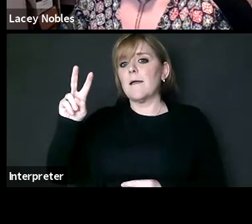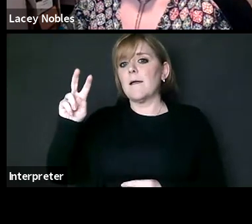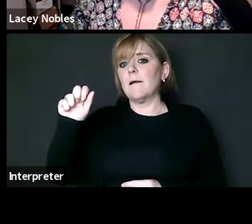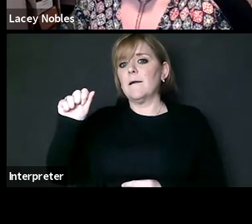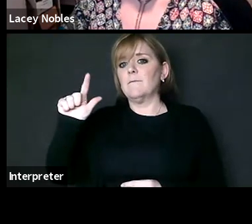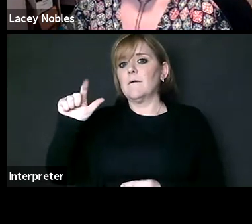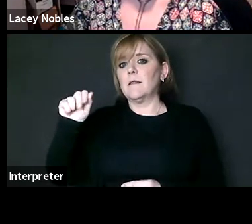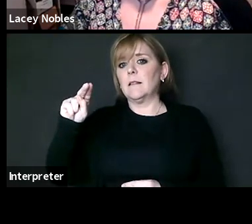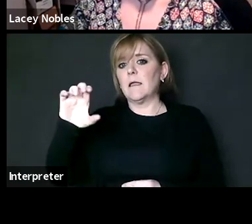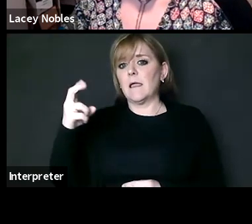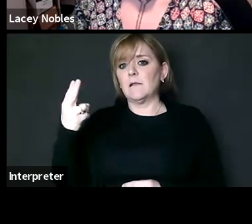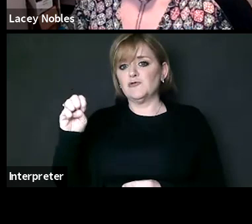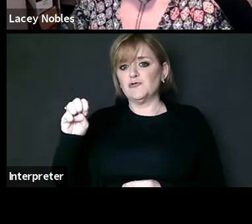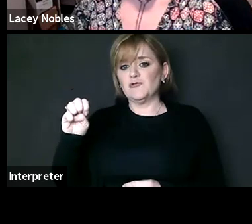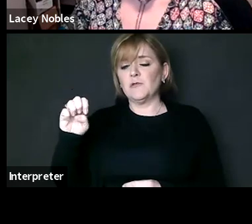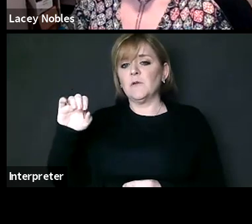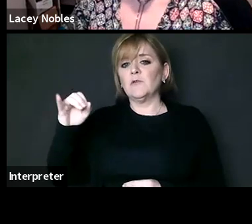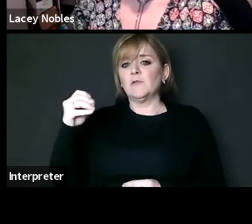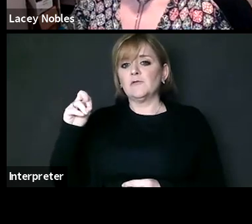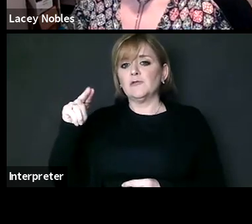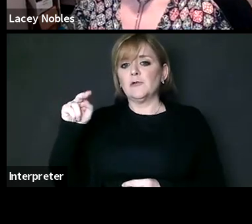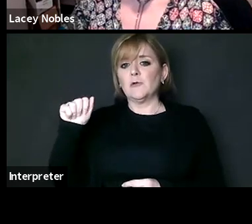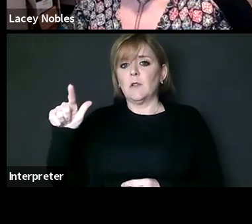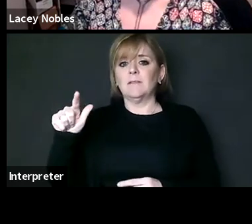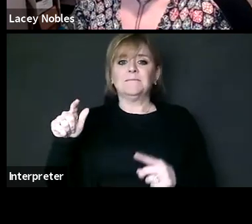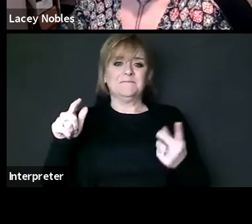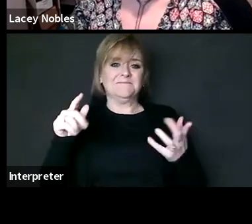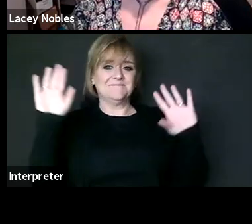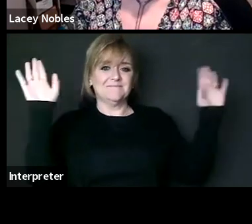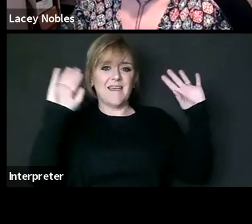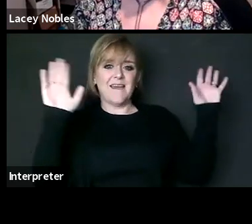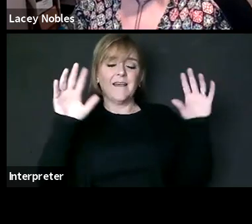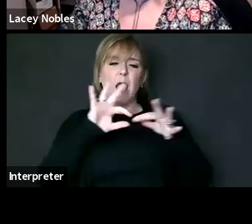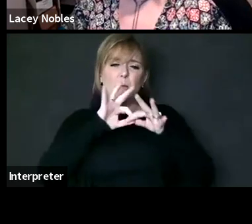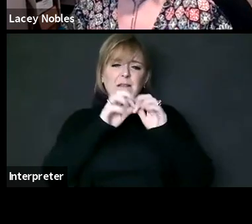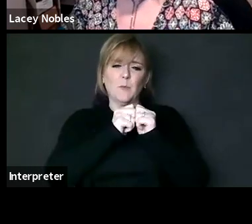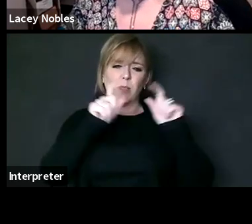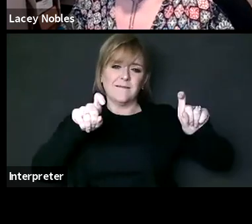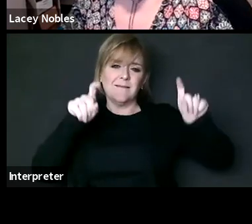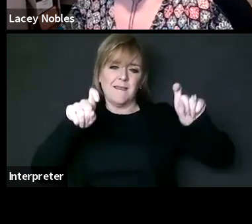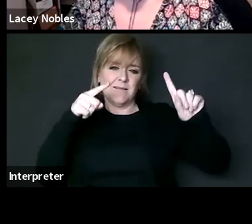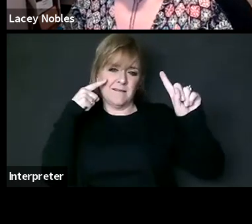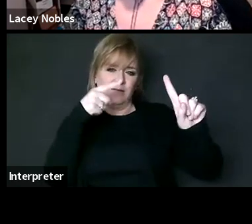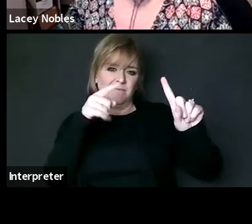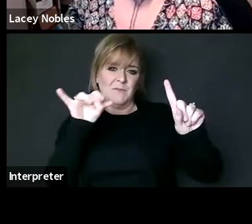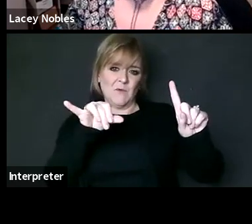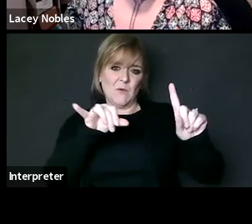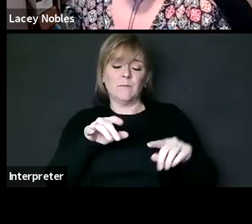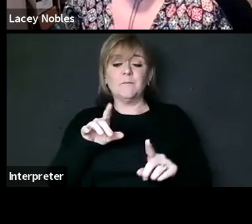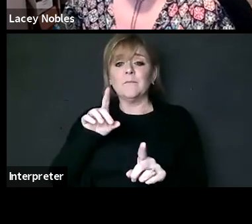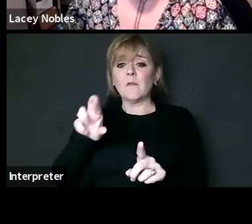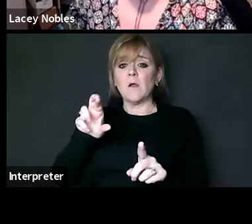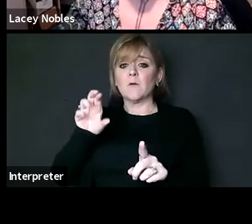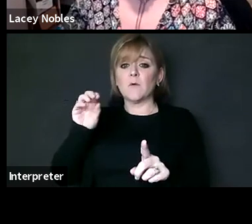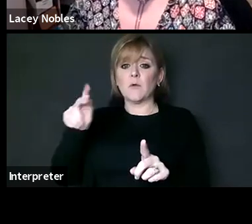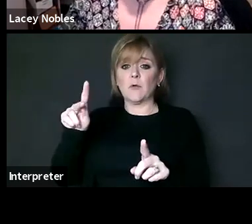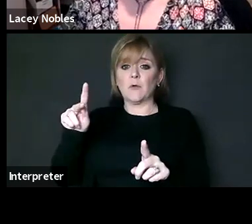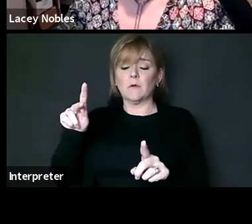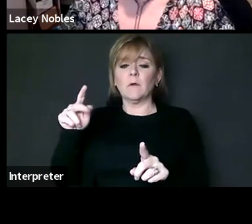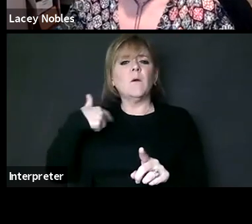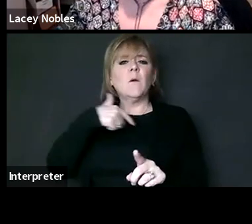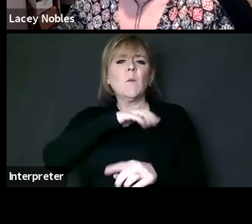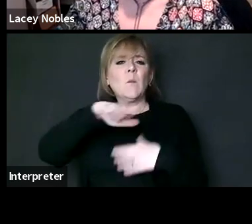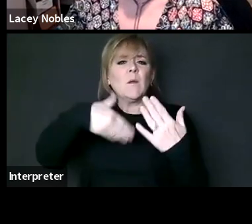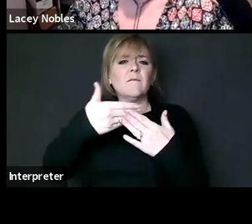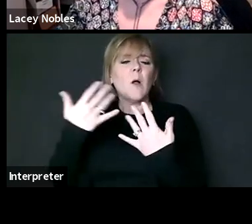everyone. I guess keeping it with the testing theme, Dr. Cook, I think we've all kind of been waiting for